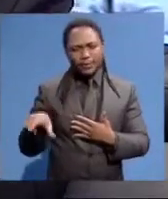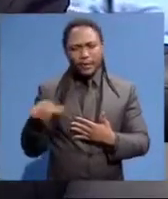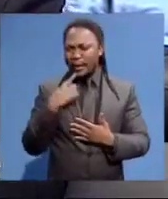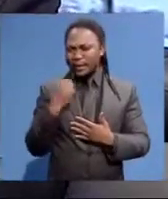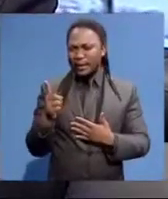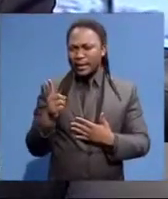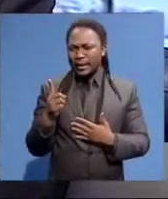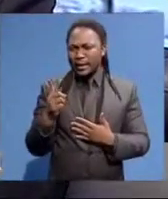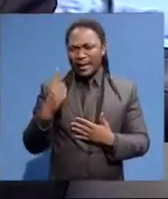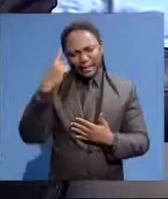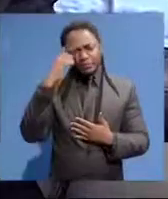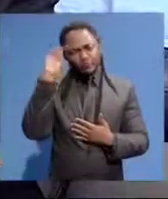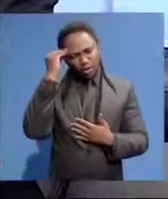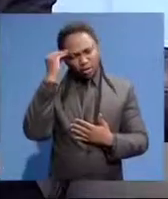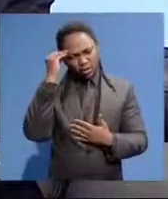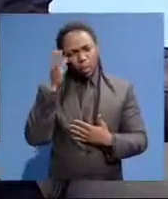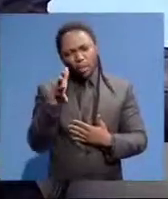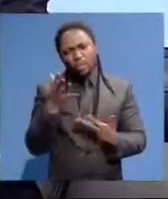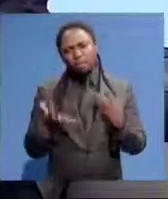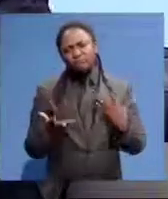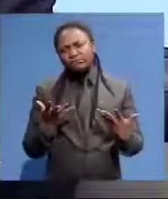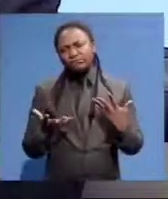it would be very interesting to think